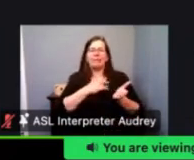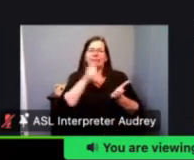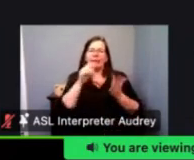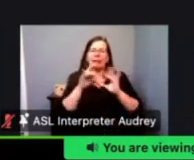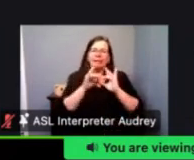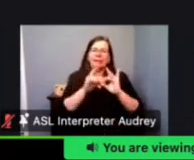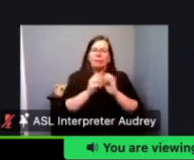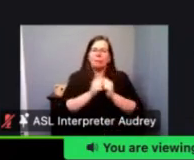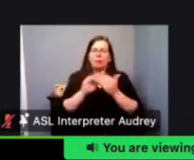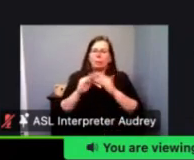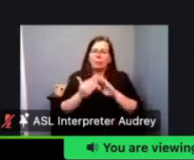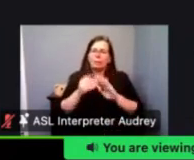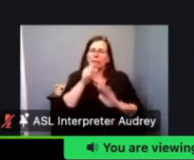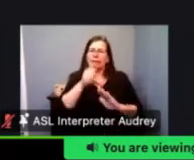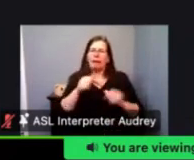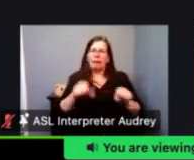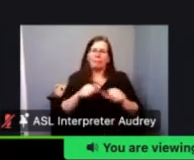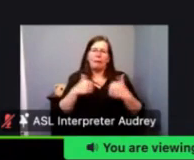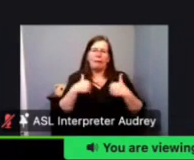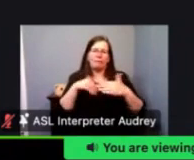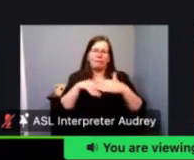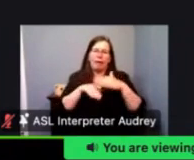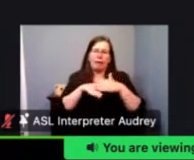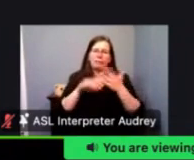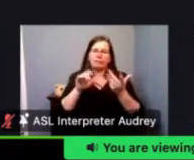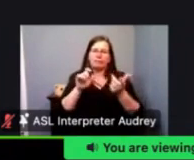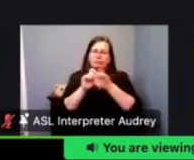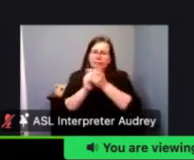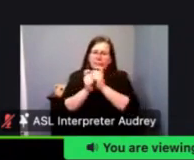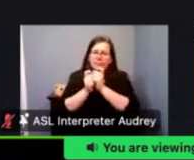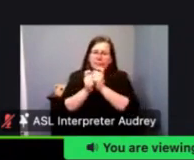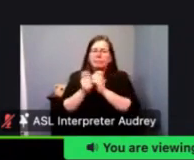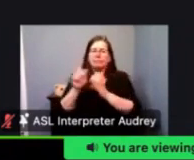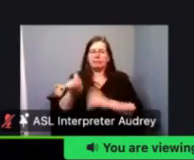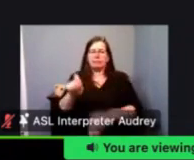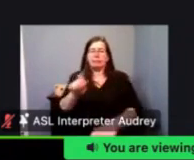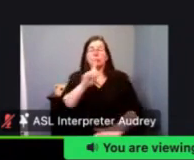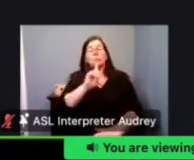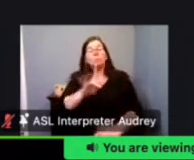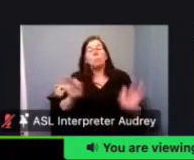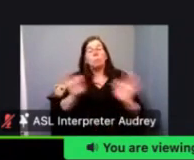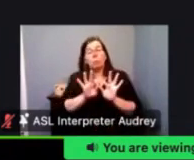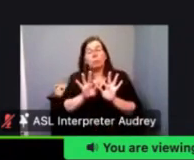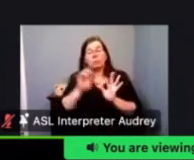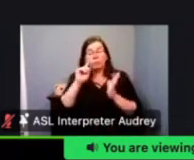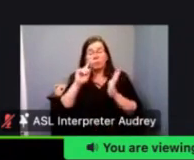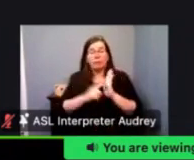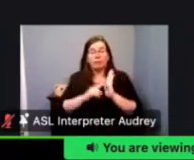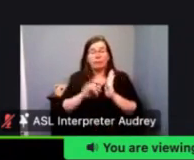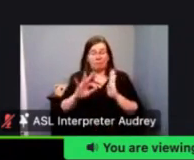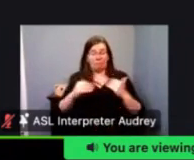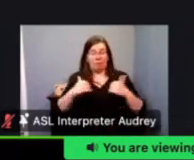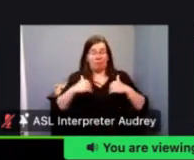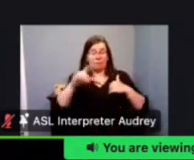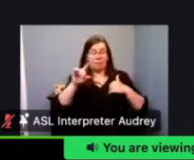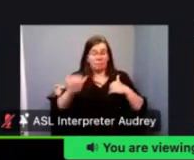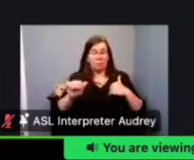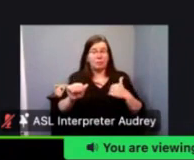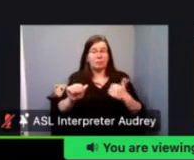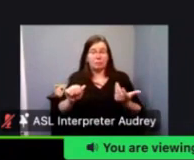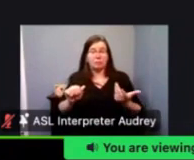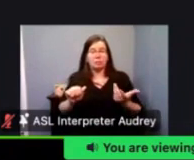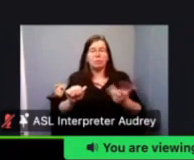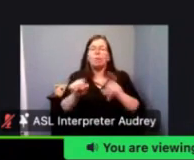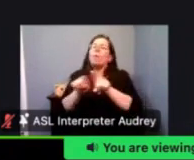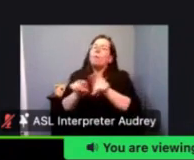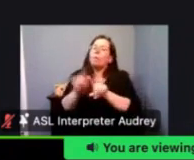getting the accommodations they need. So that's important to acknowledge that if you have a disability. And